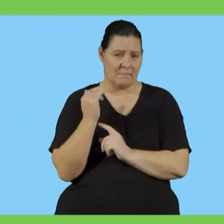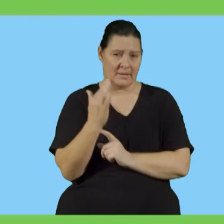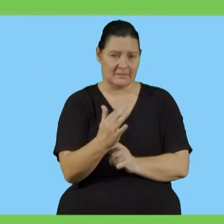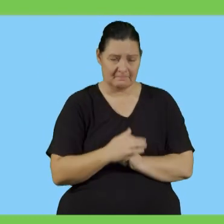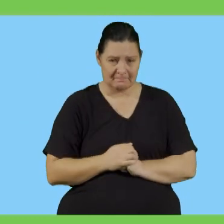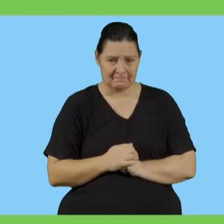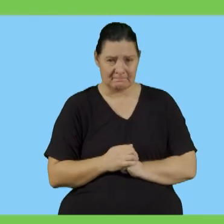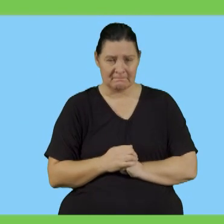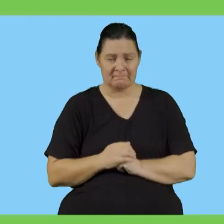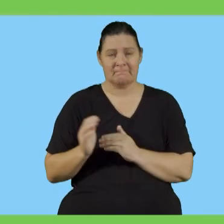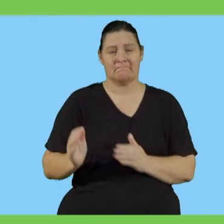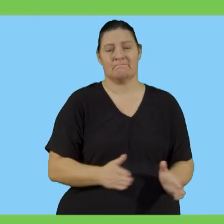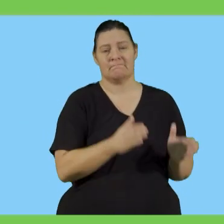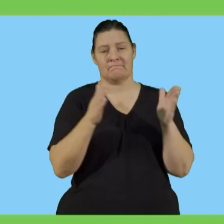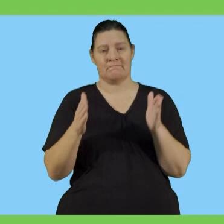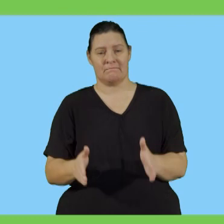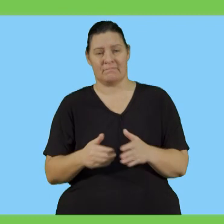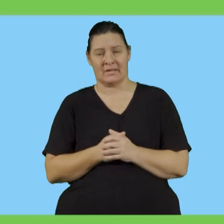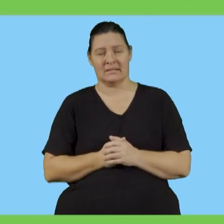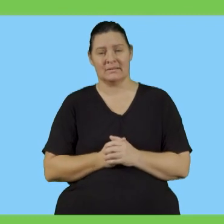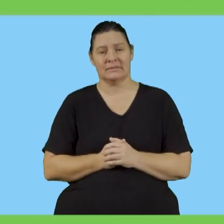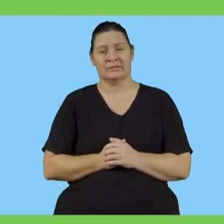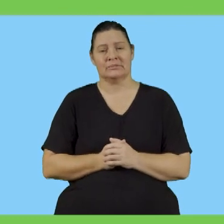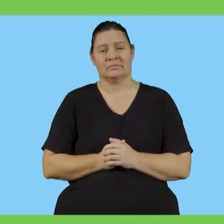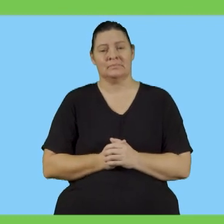in plants? Let us move on to the next one.